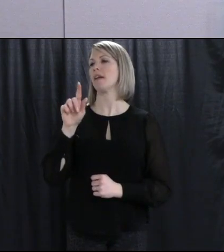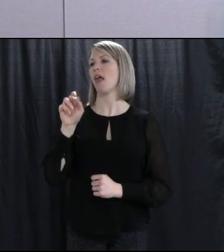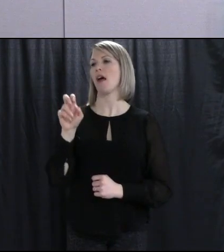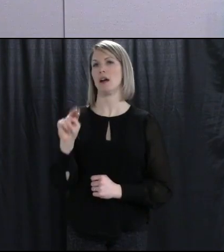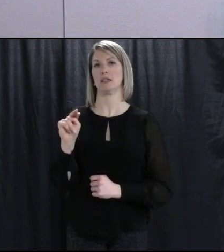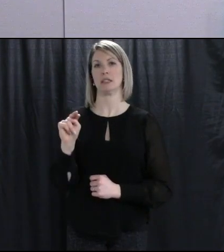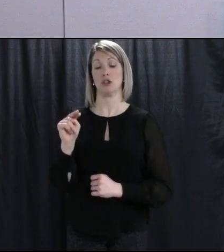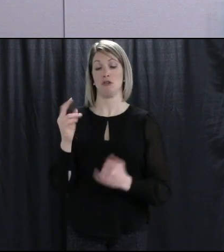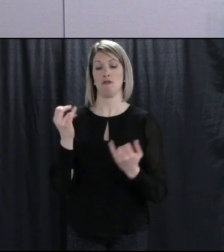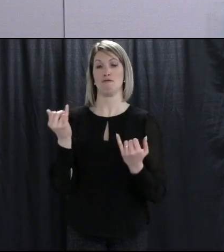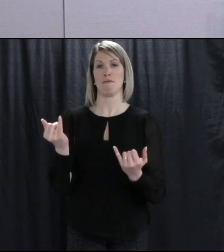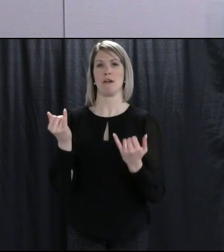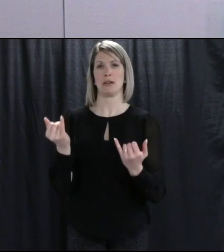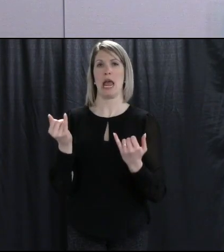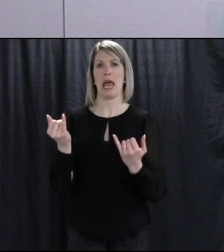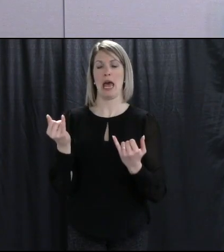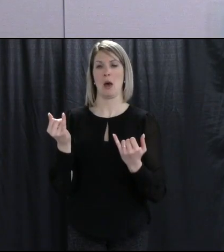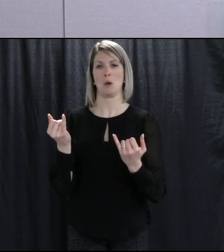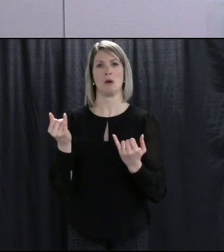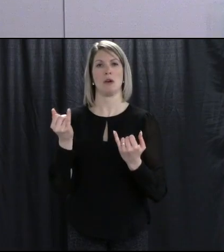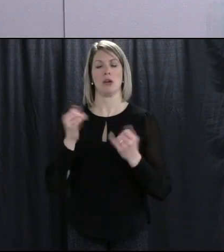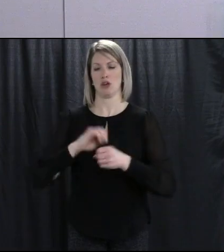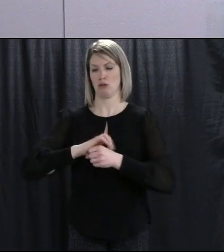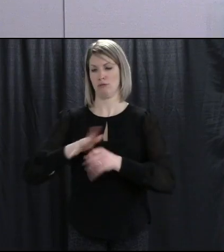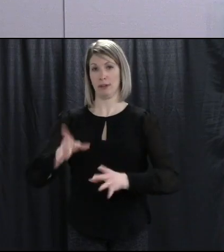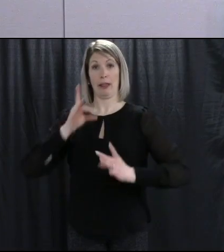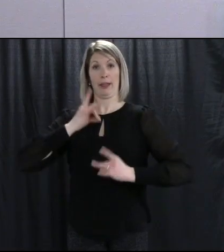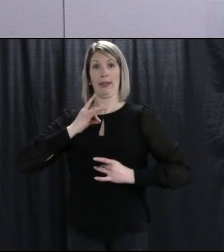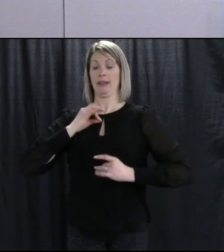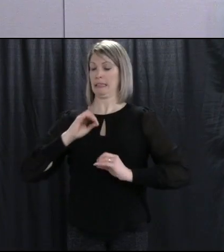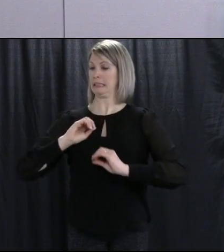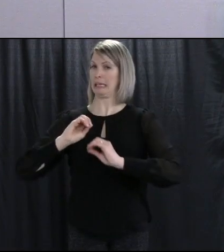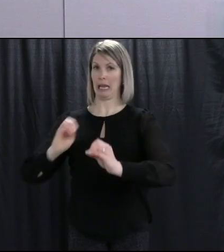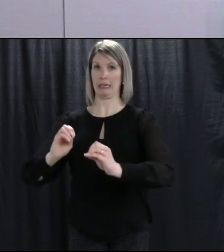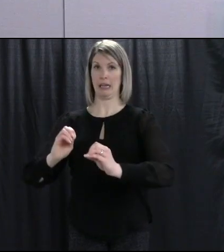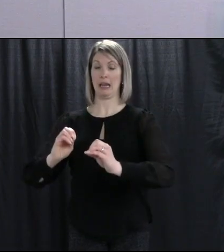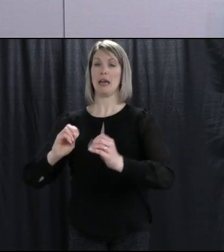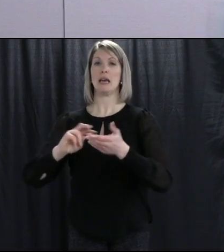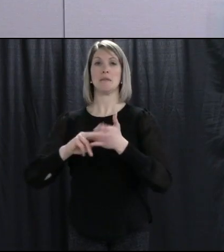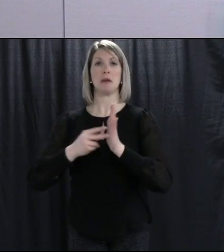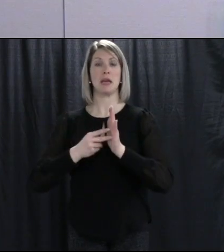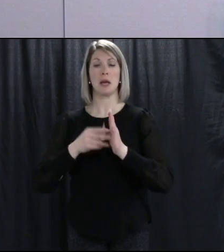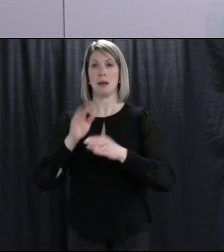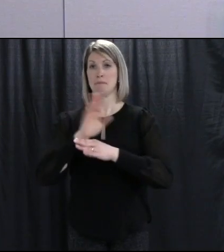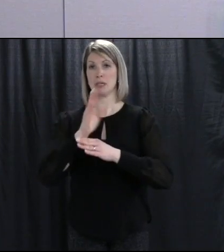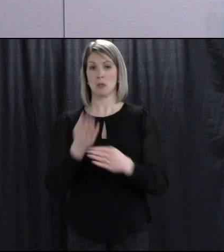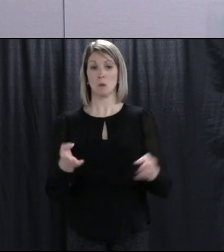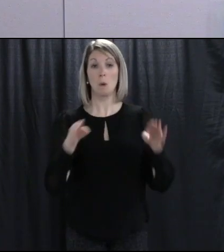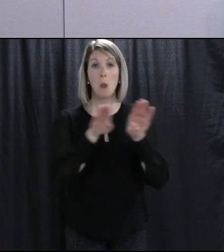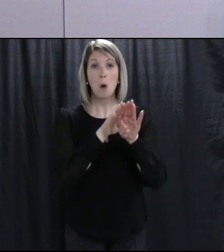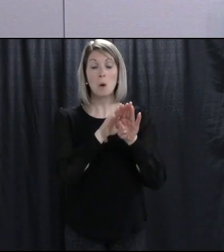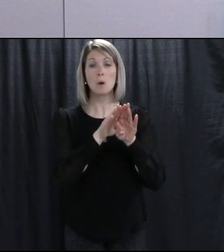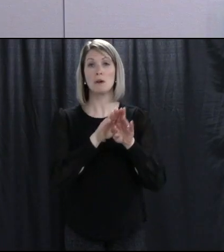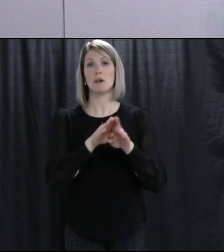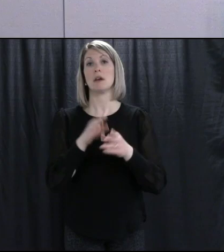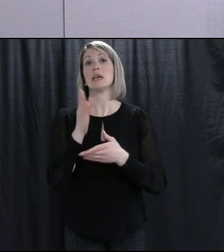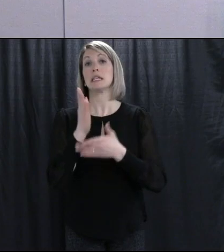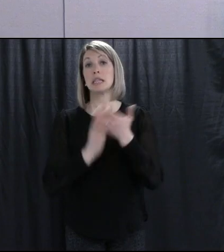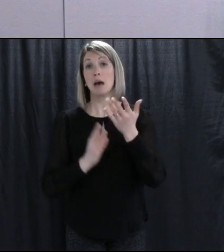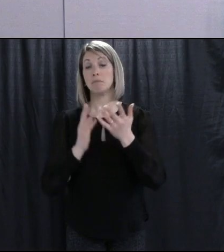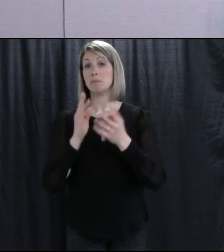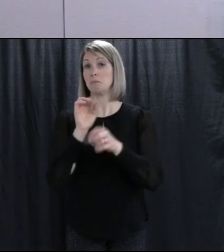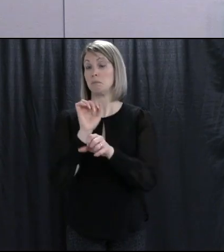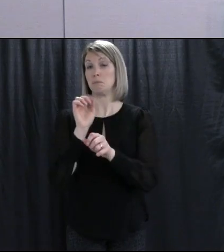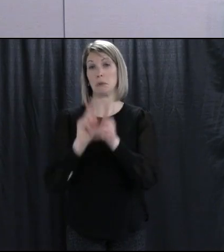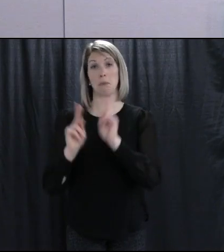cases. These sorts of lockdowns have a significant economic impact. There are people who are losing their jobs because of this, and yet there's still no